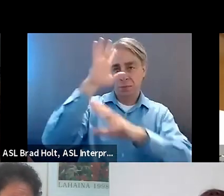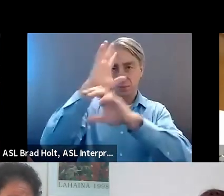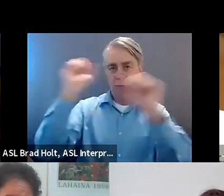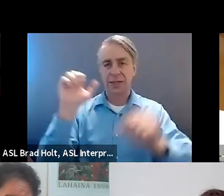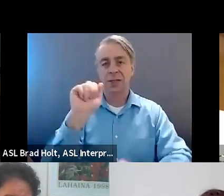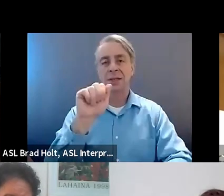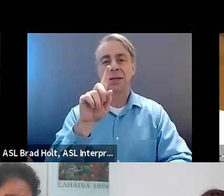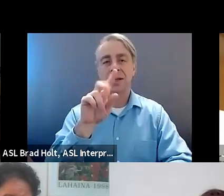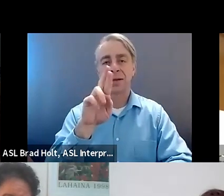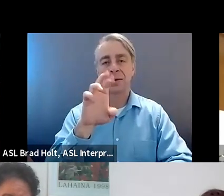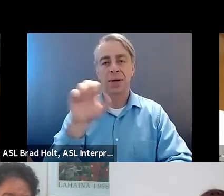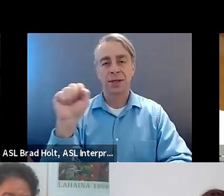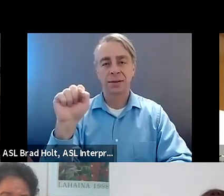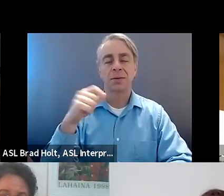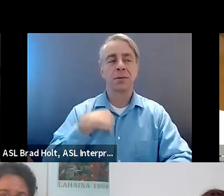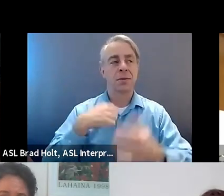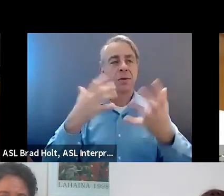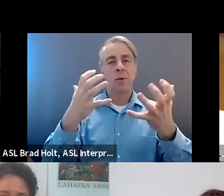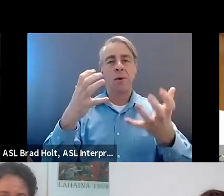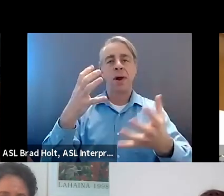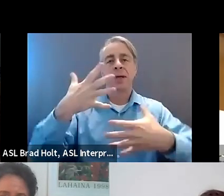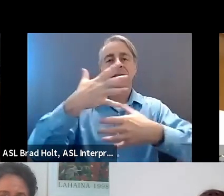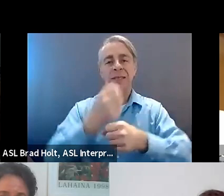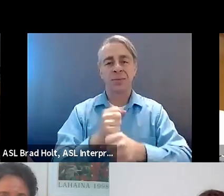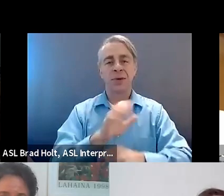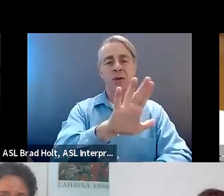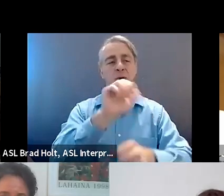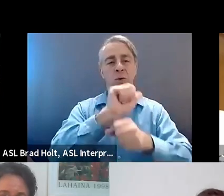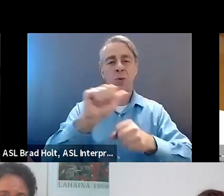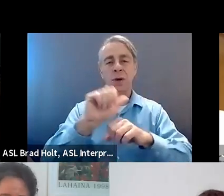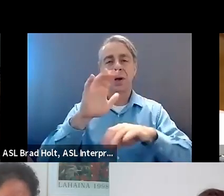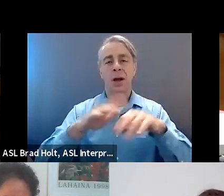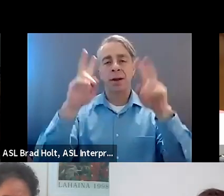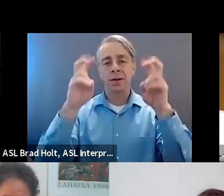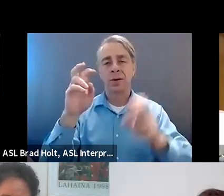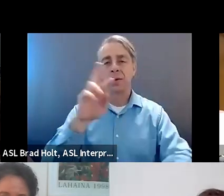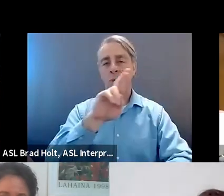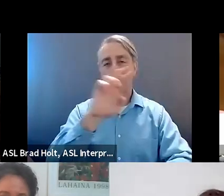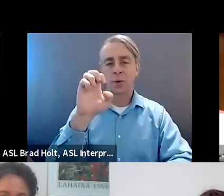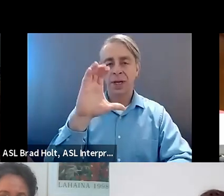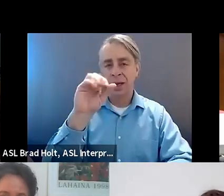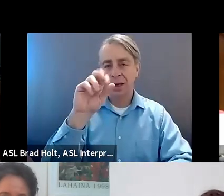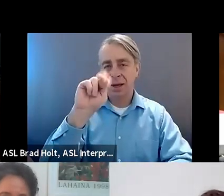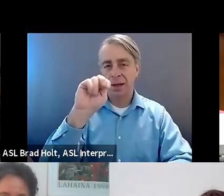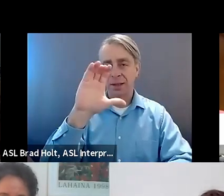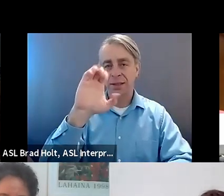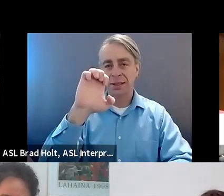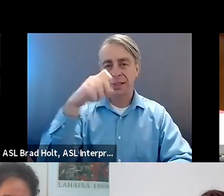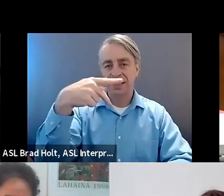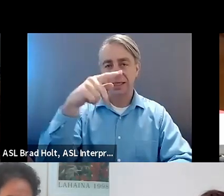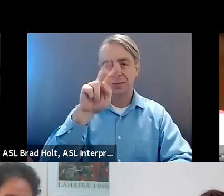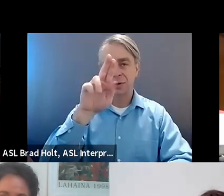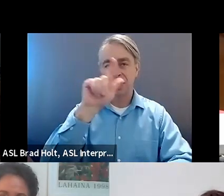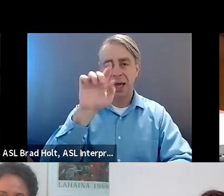on the work that you've been doing to reconceptualize testing and assessment. so that it is educative